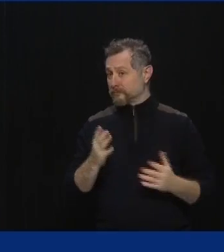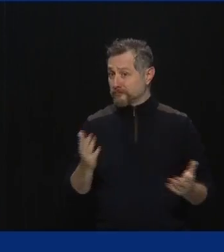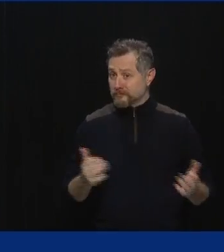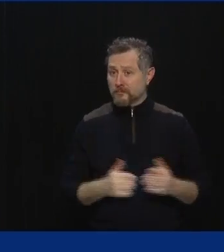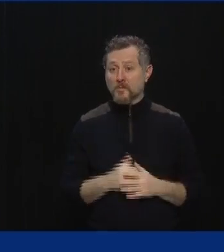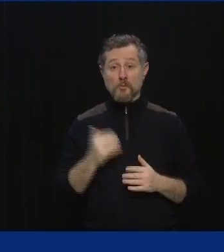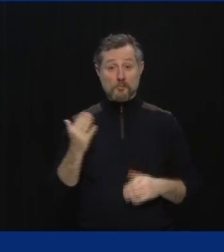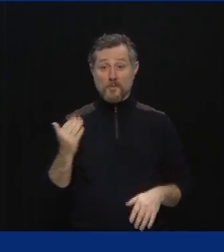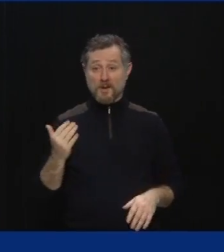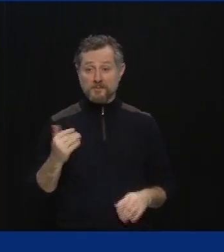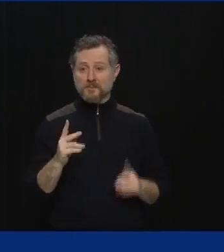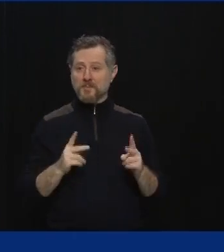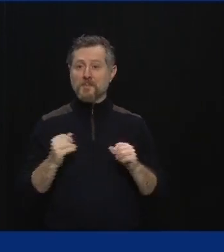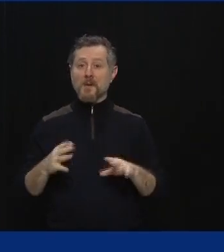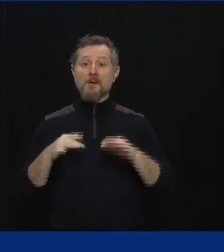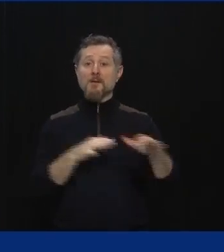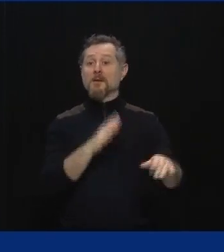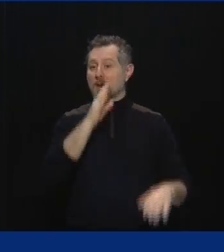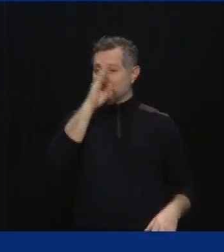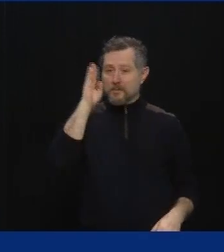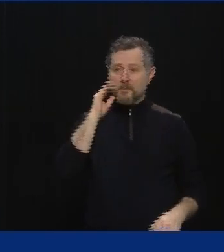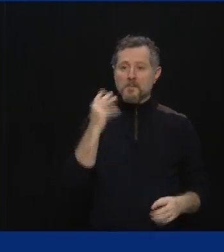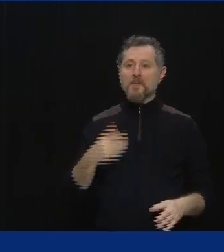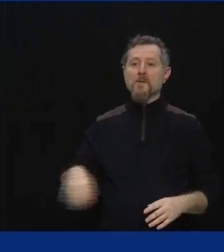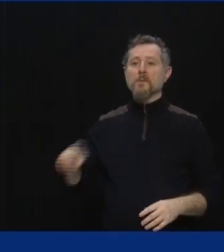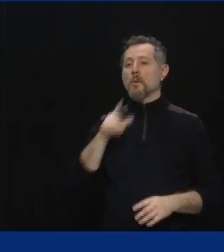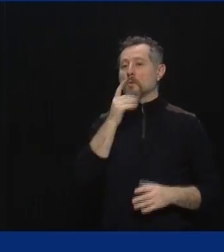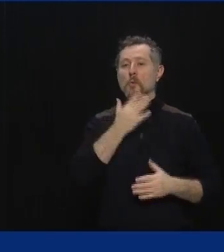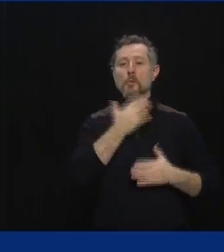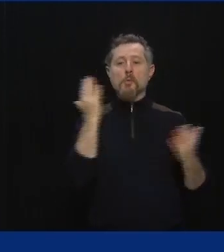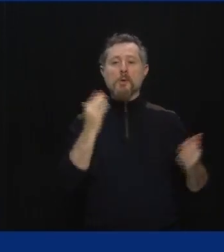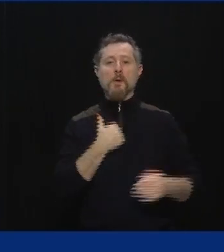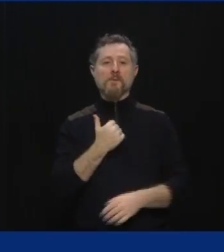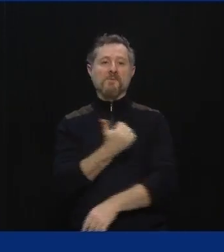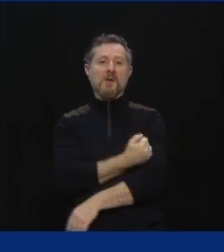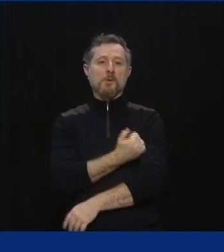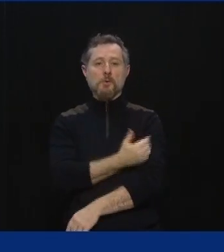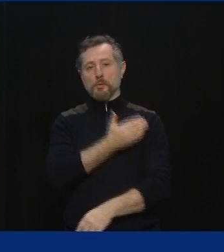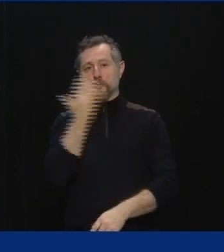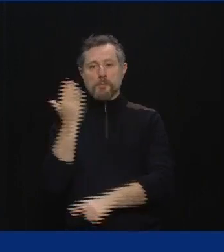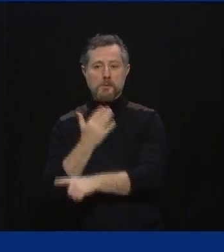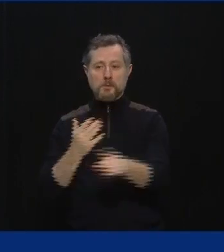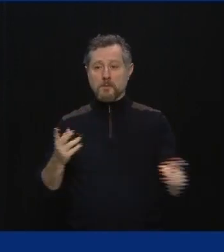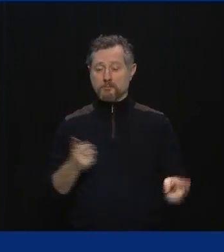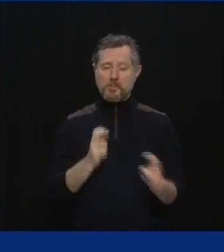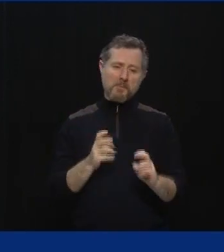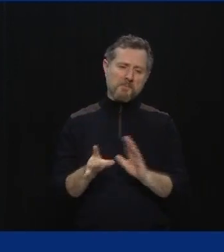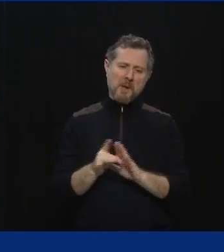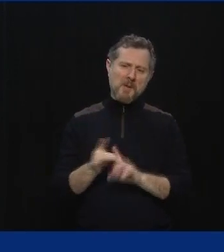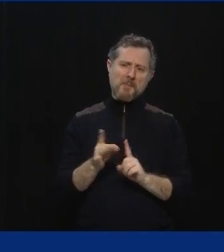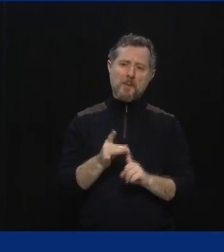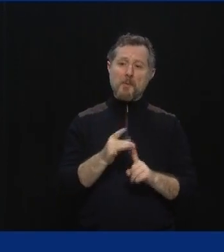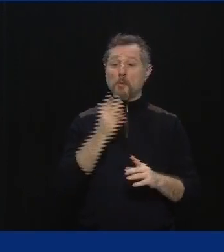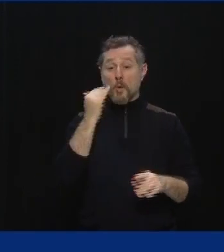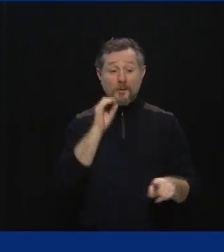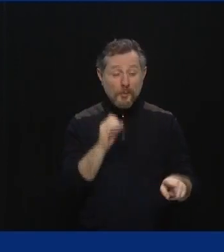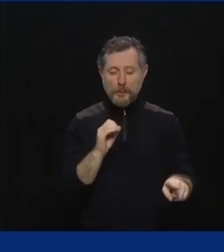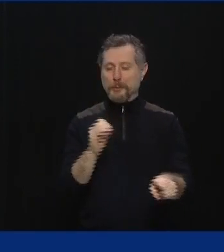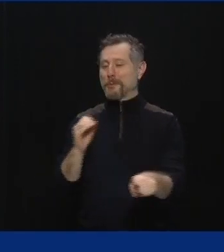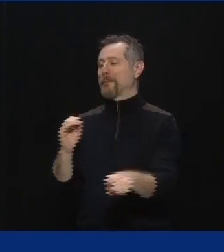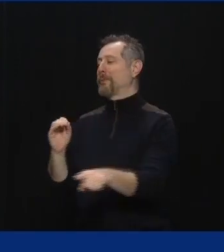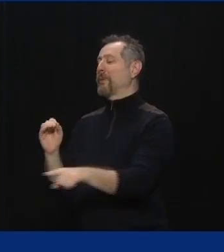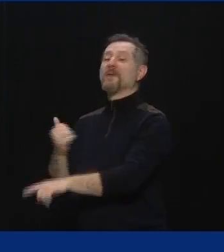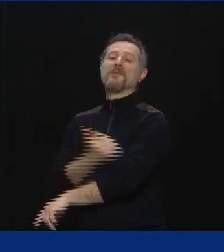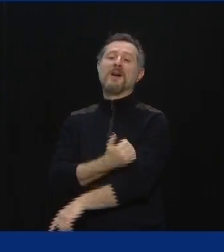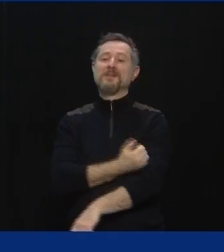of unvaccinated individuals occupying beds because they've been diagnosed with COVID and the symptoms became so worse that they